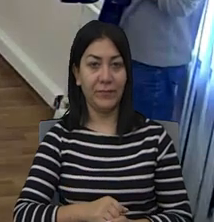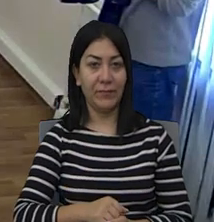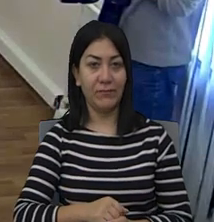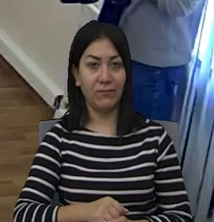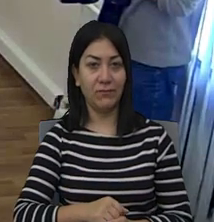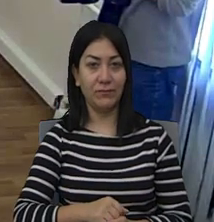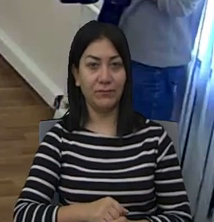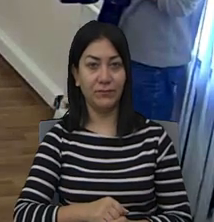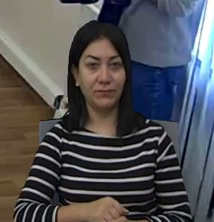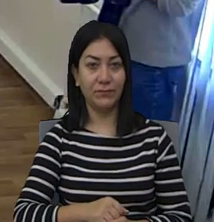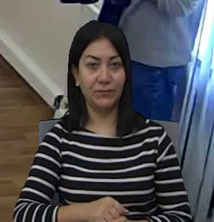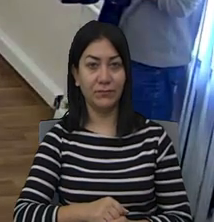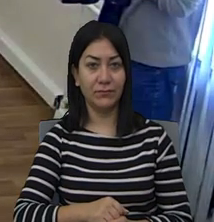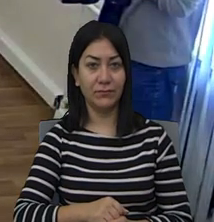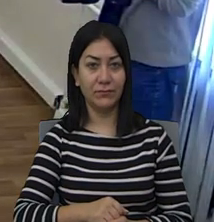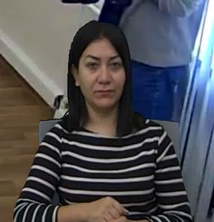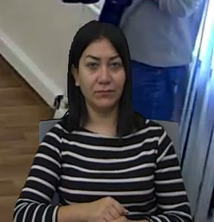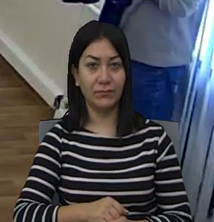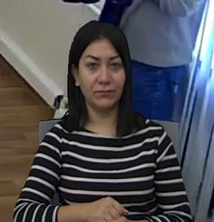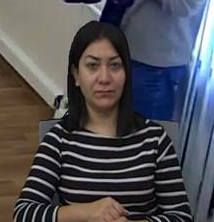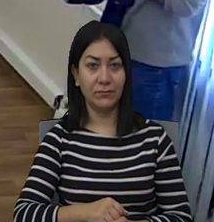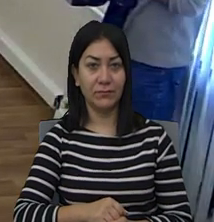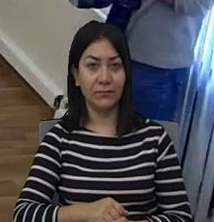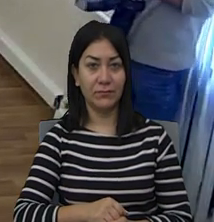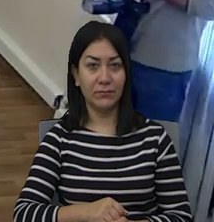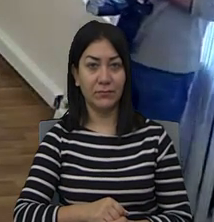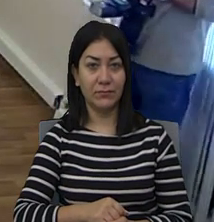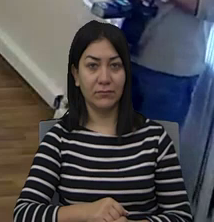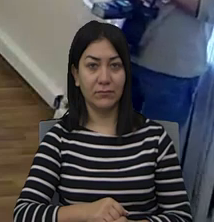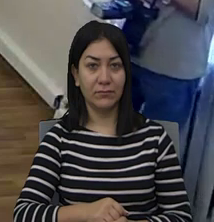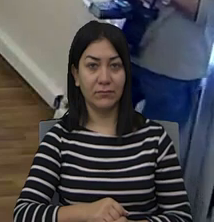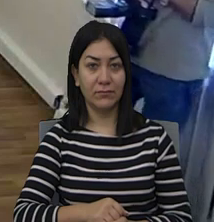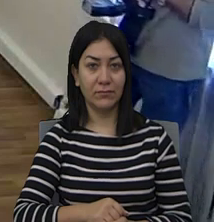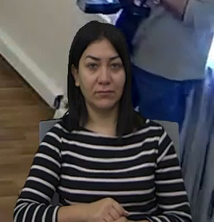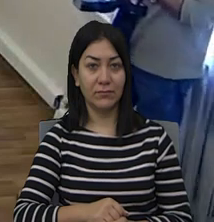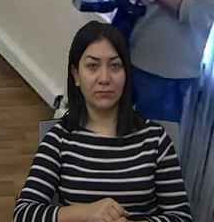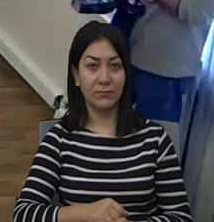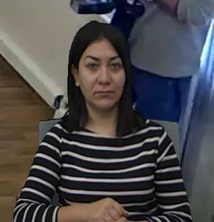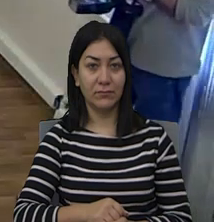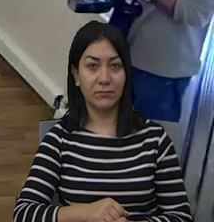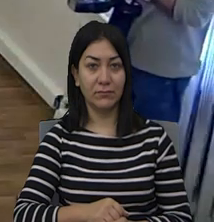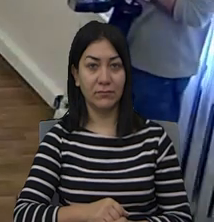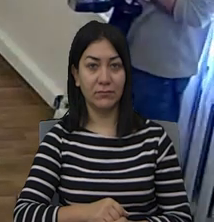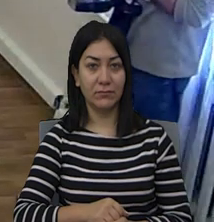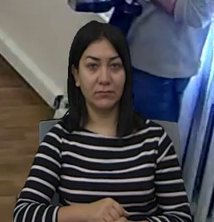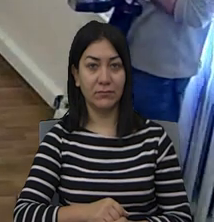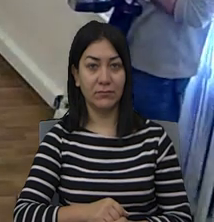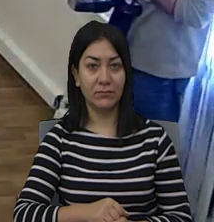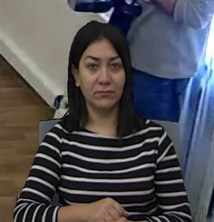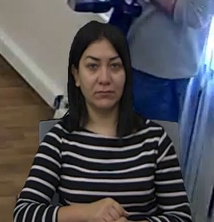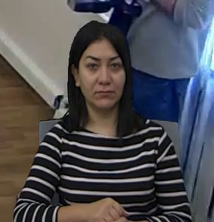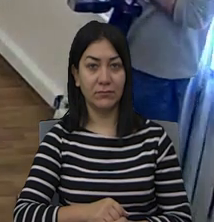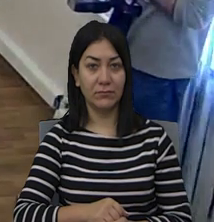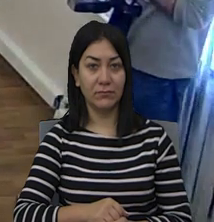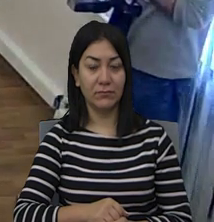your last visit, the first one, but not the last one here, and I do hope that we will have more occasions to see